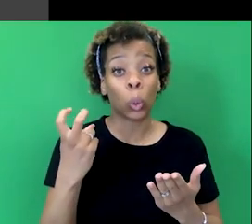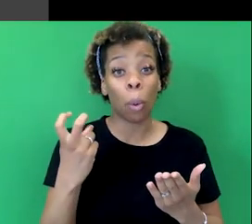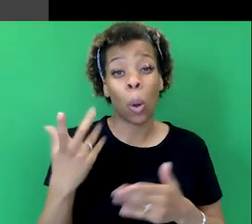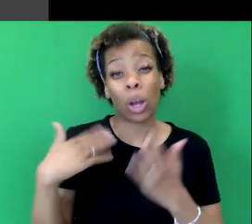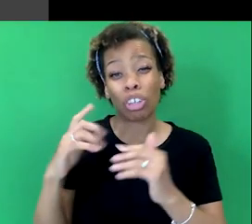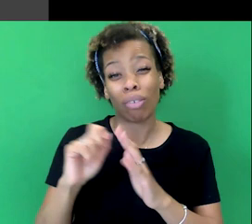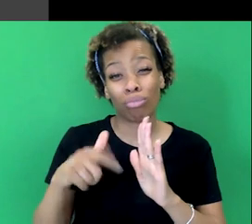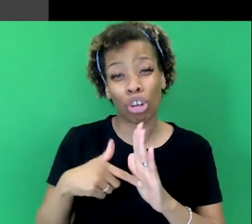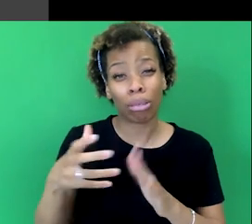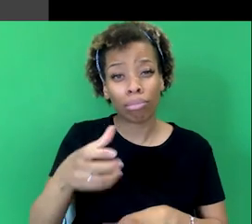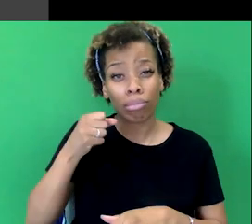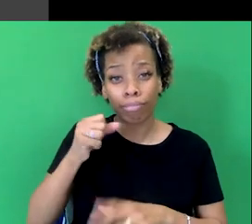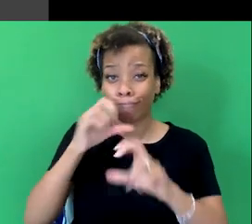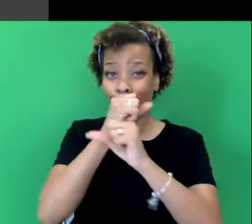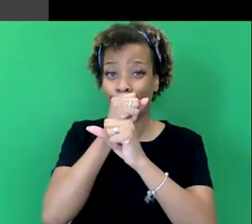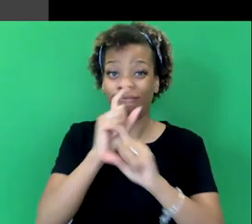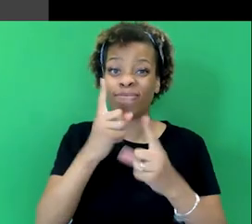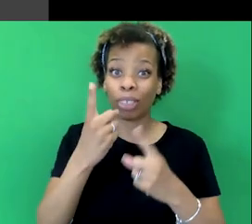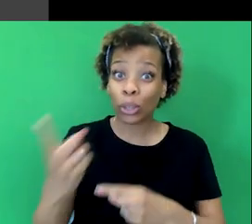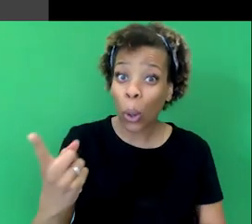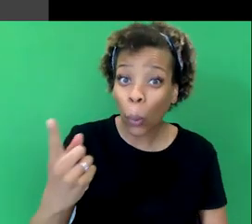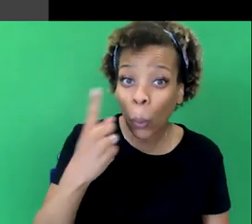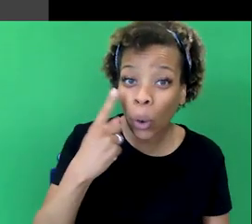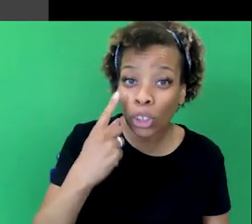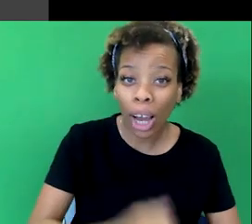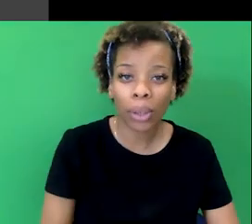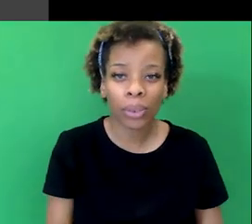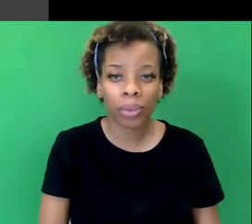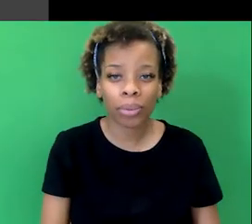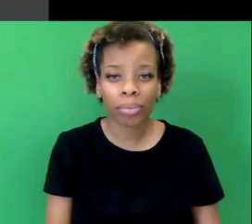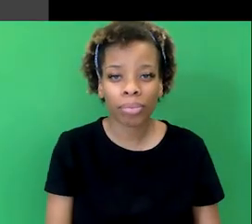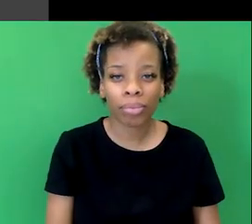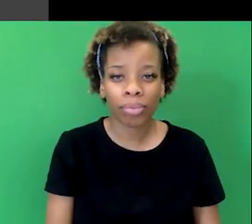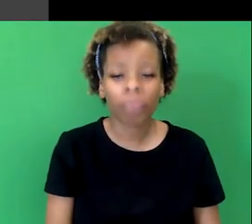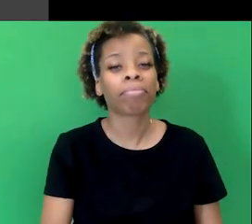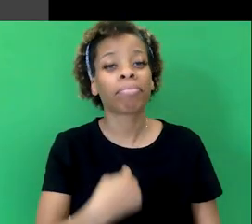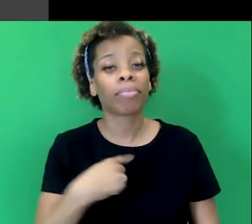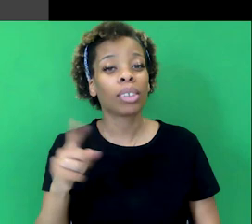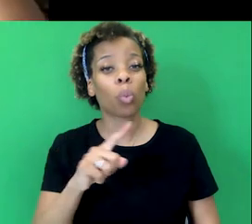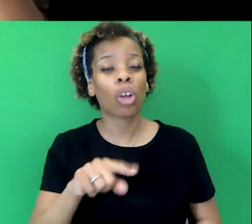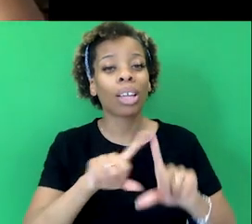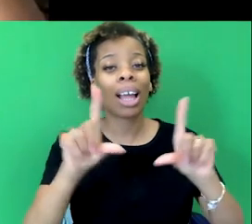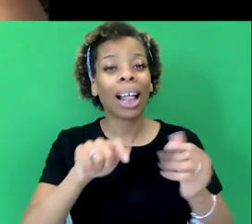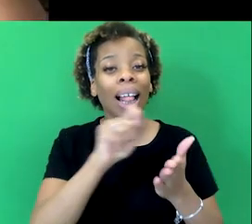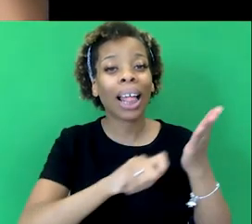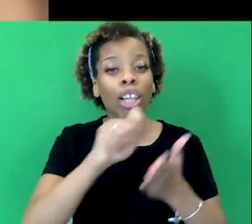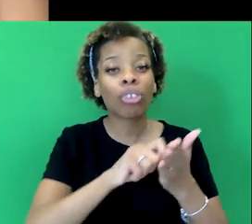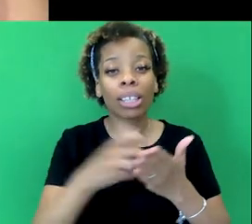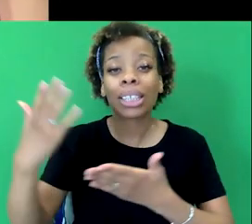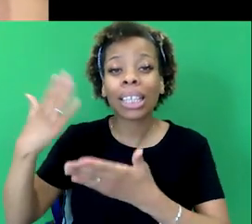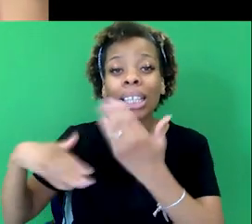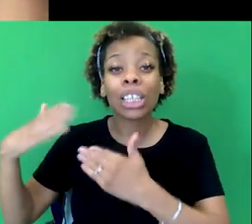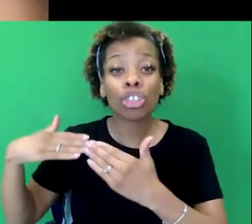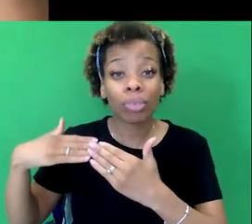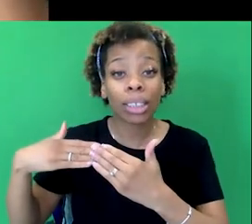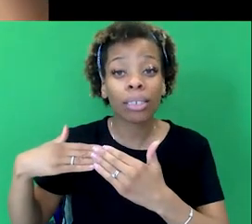to talk about them at the moment. So watch this space. I'm doing an illustrated history